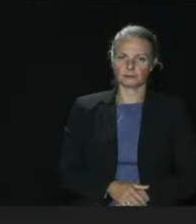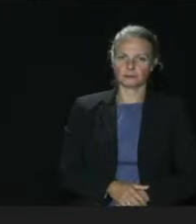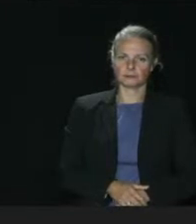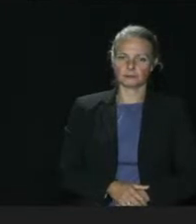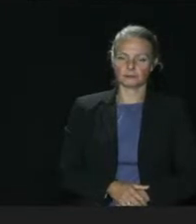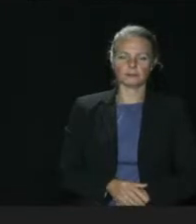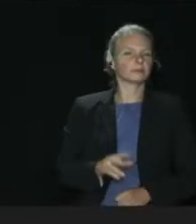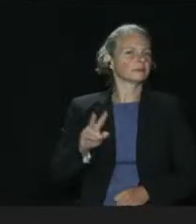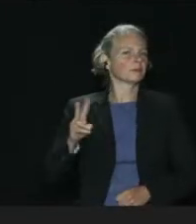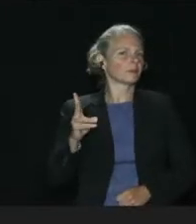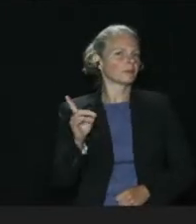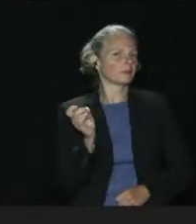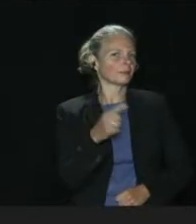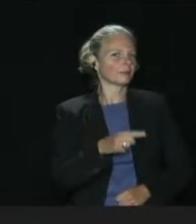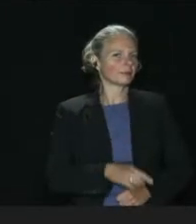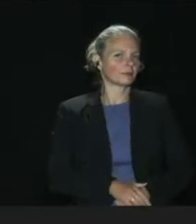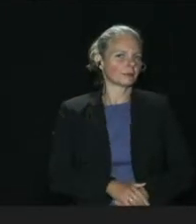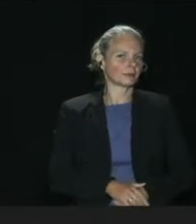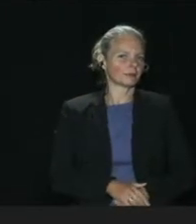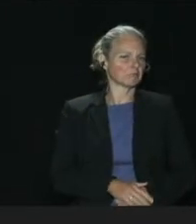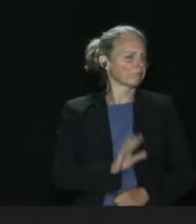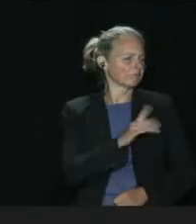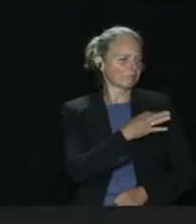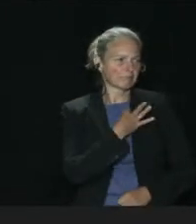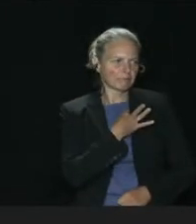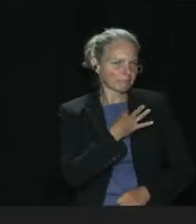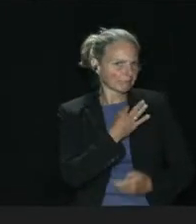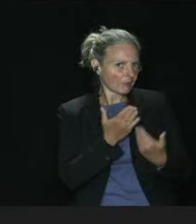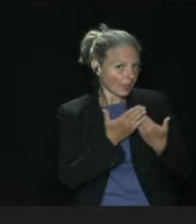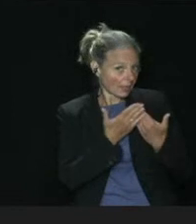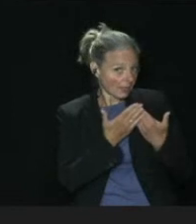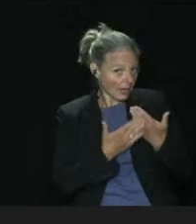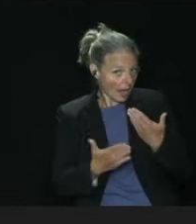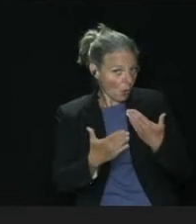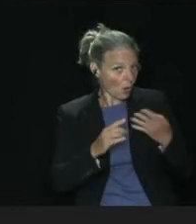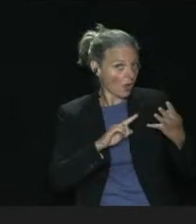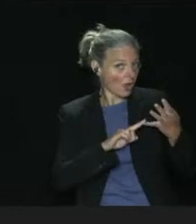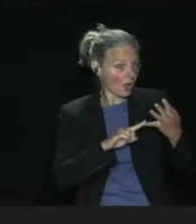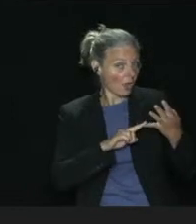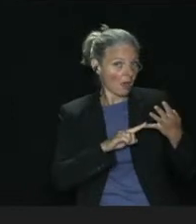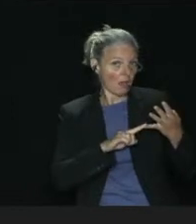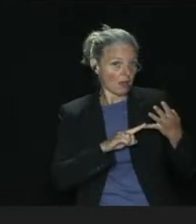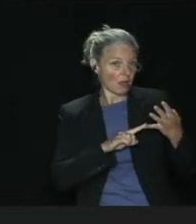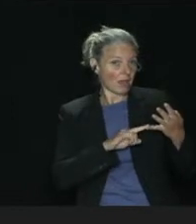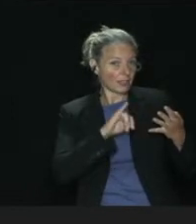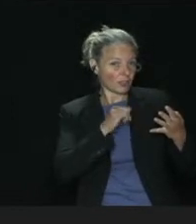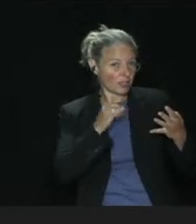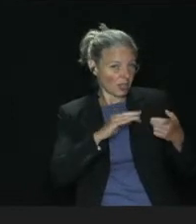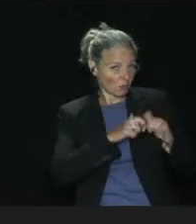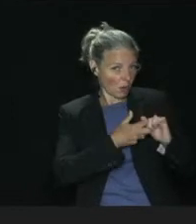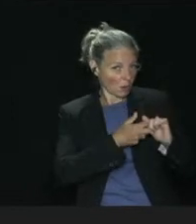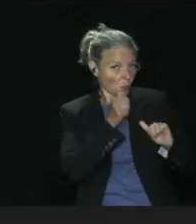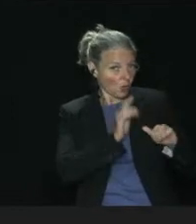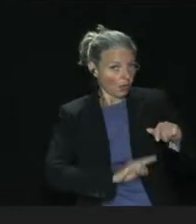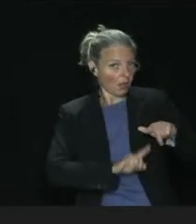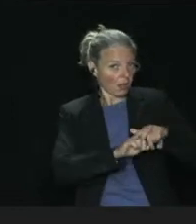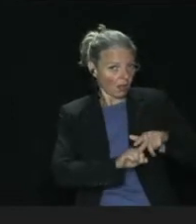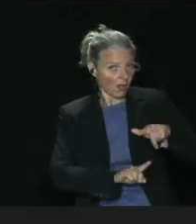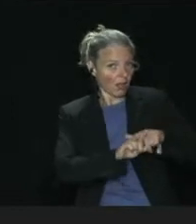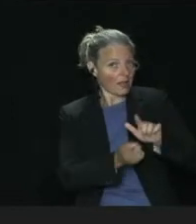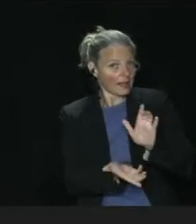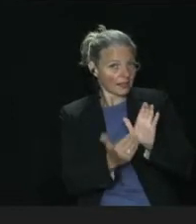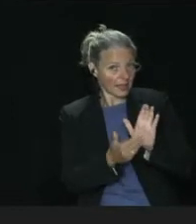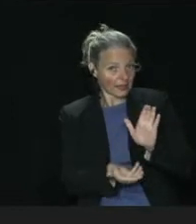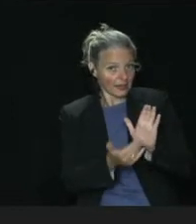Okay, and then I guess going forward, are we expecting that this problem won't emerge with future J&J doses?